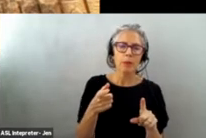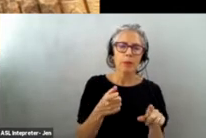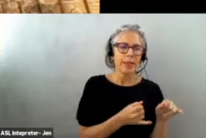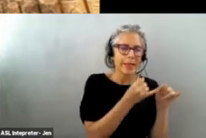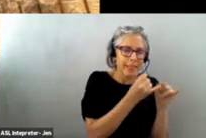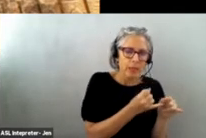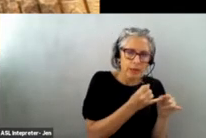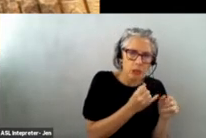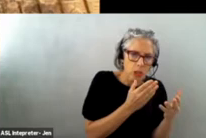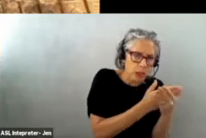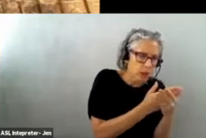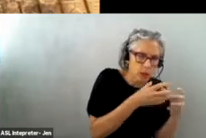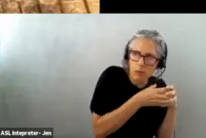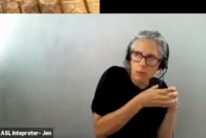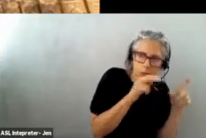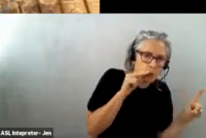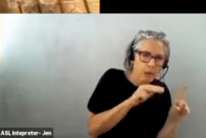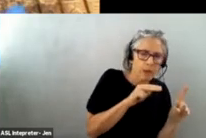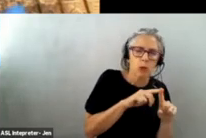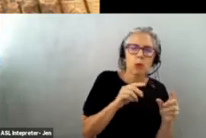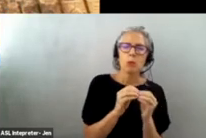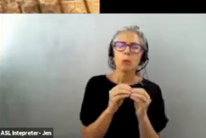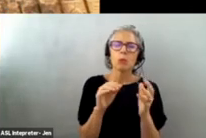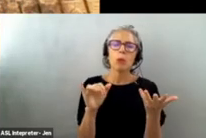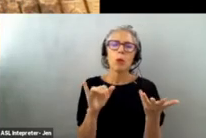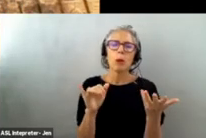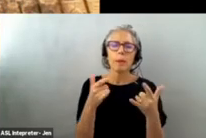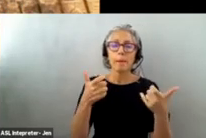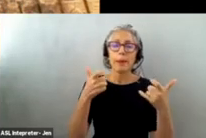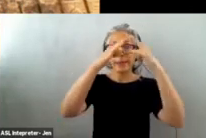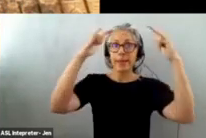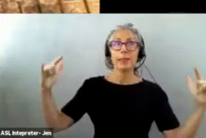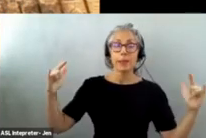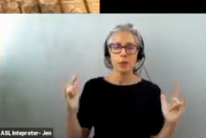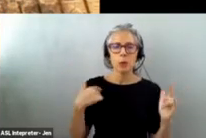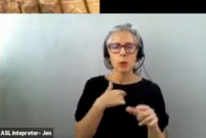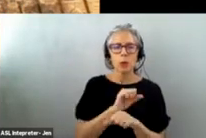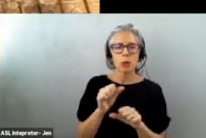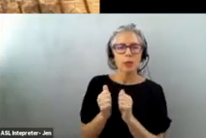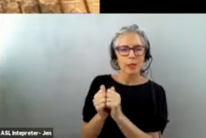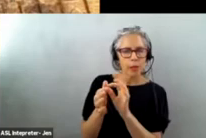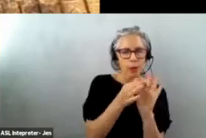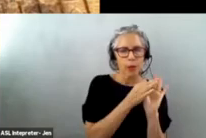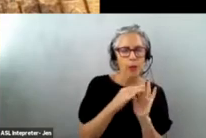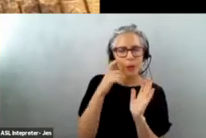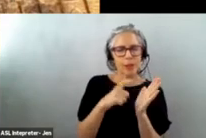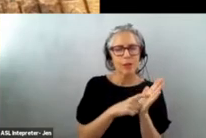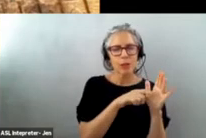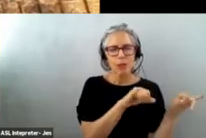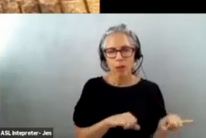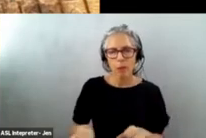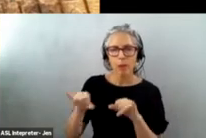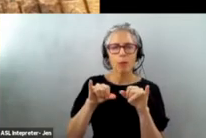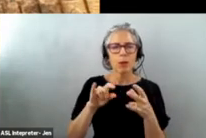of intervention camp perspective to sort of a big tent approach, where we can work together to identify common elements and